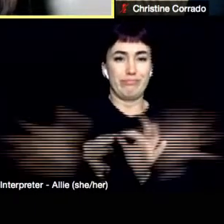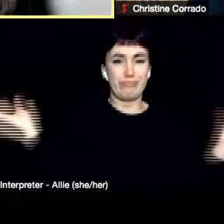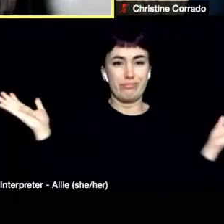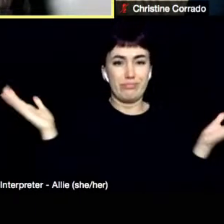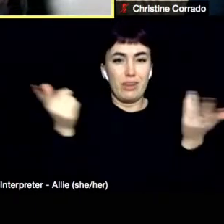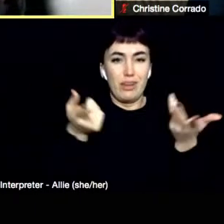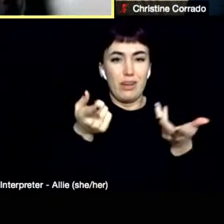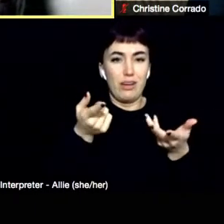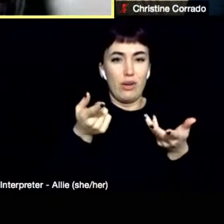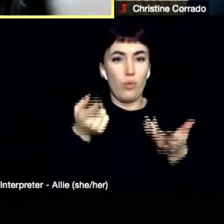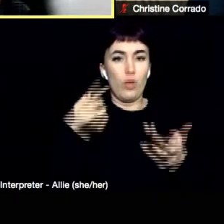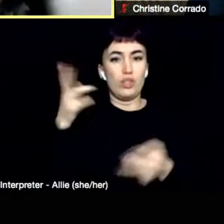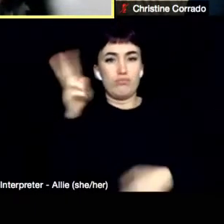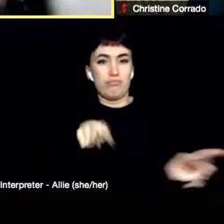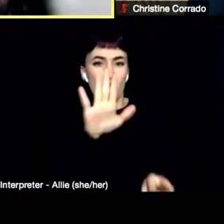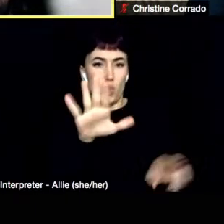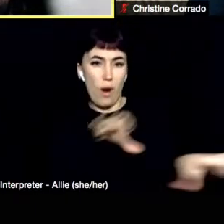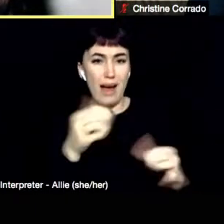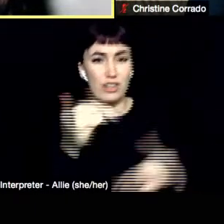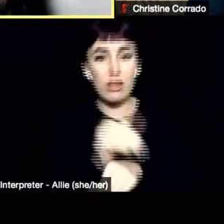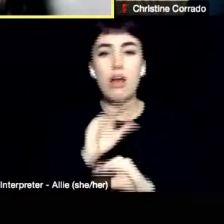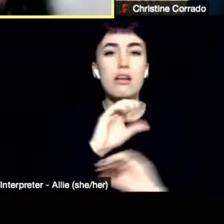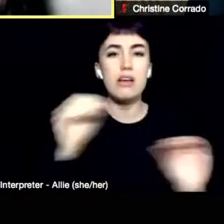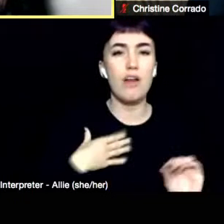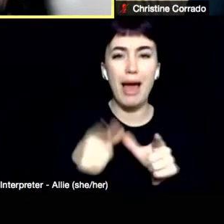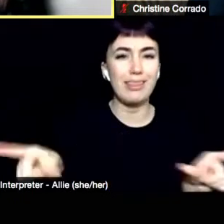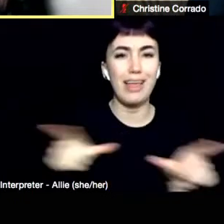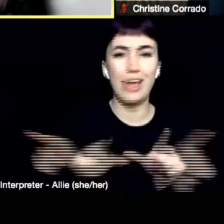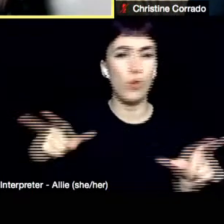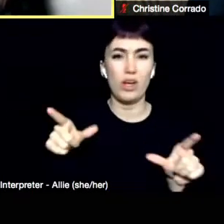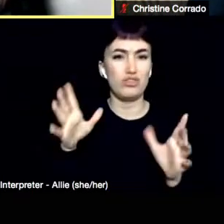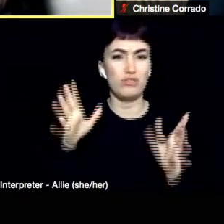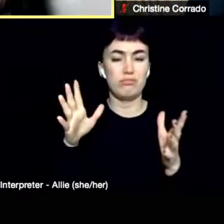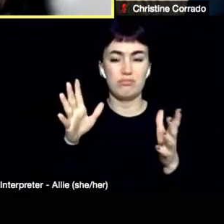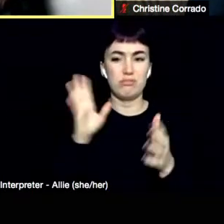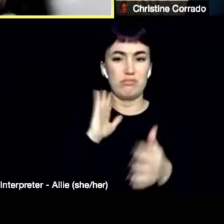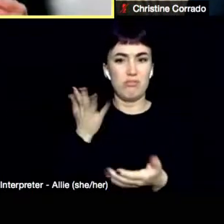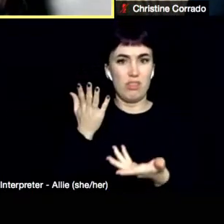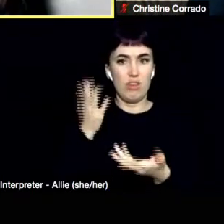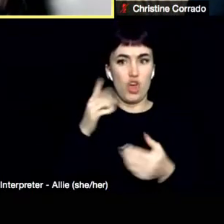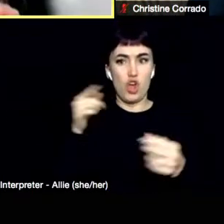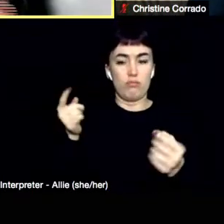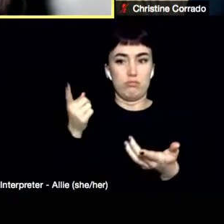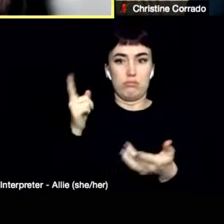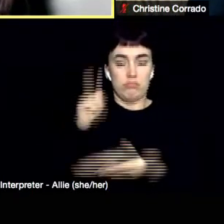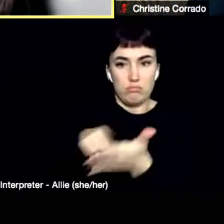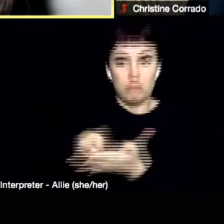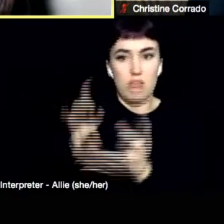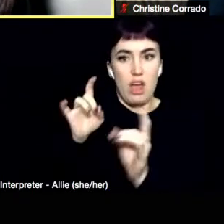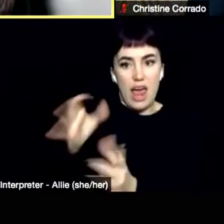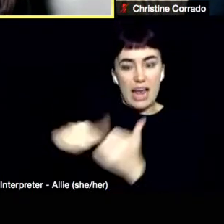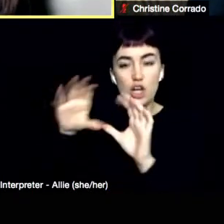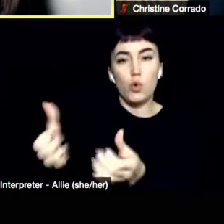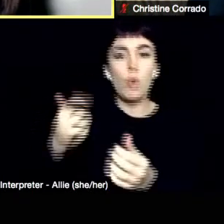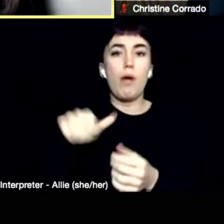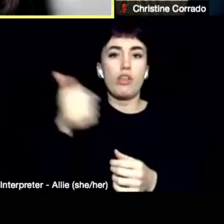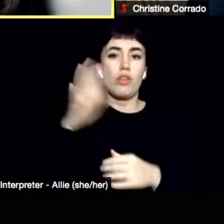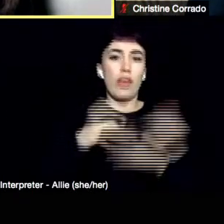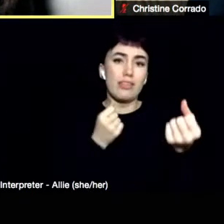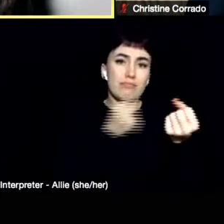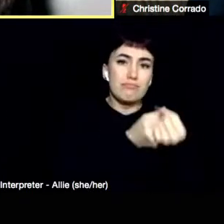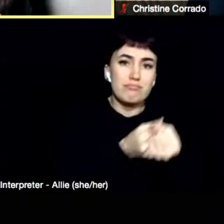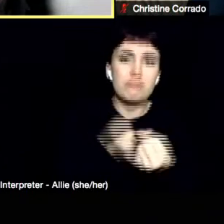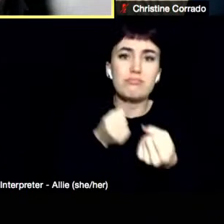of your actions tonight. None of my language vilified any group, but rather the theme was solidarity and the importance